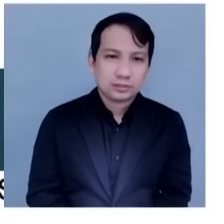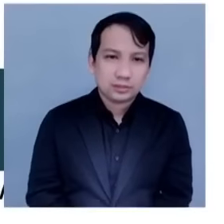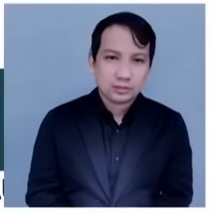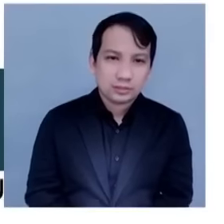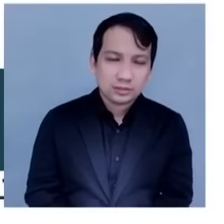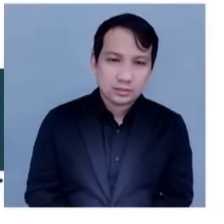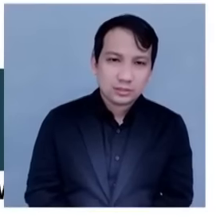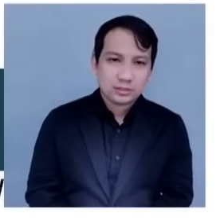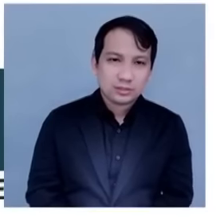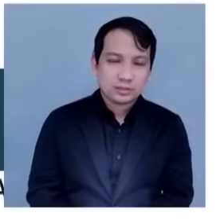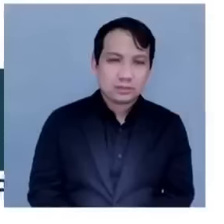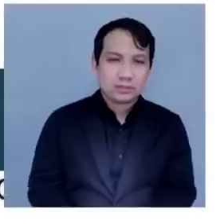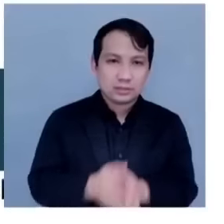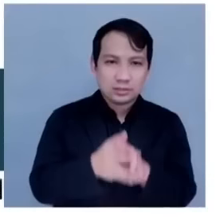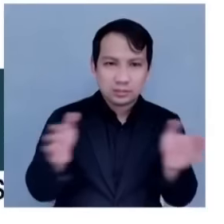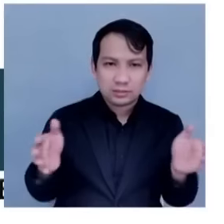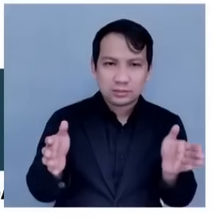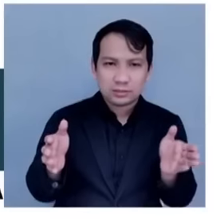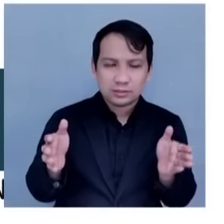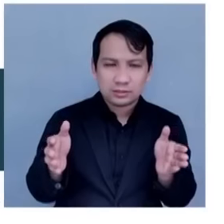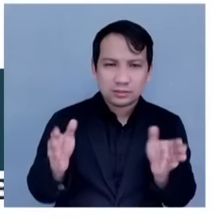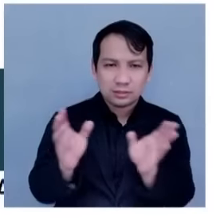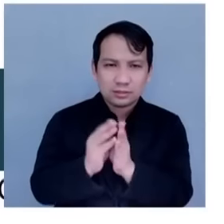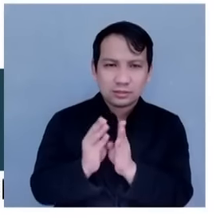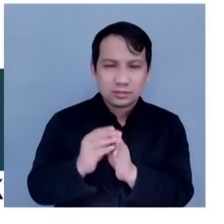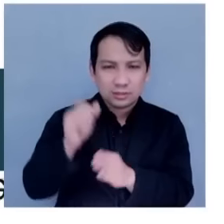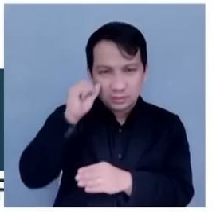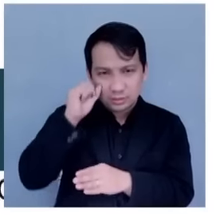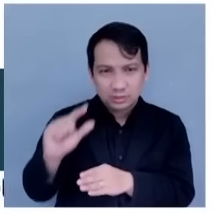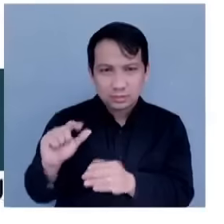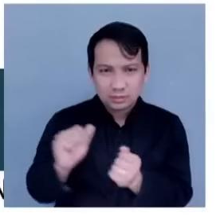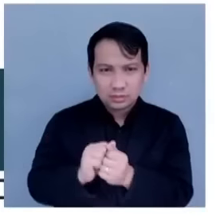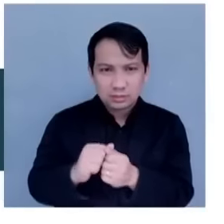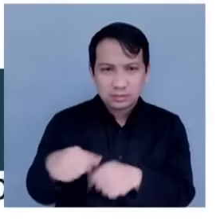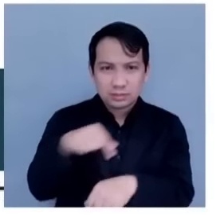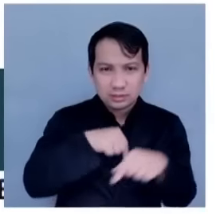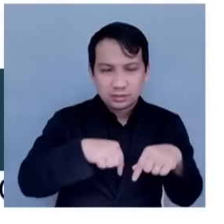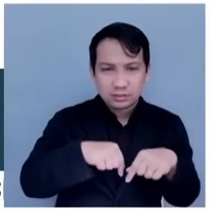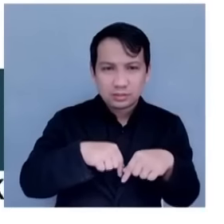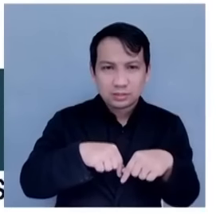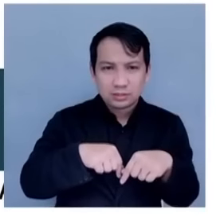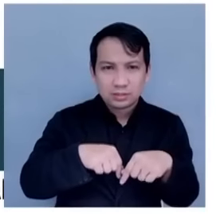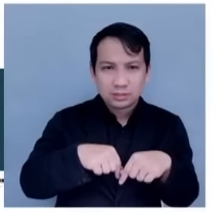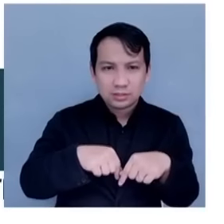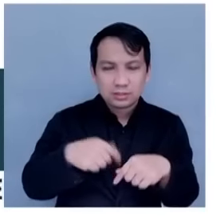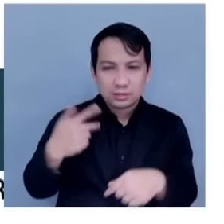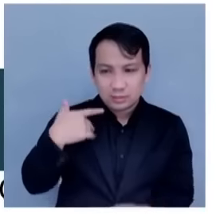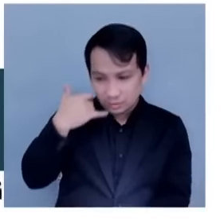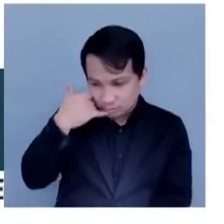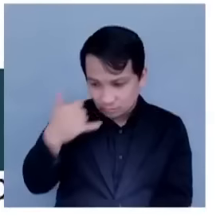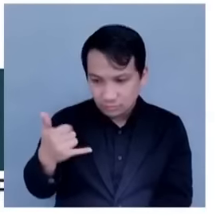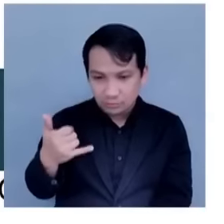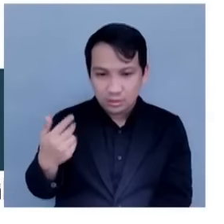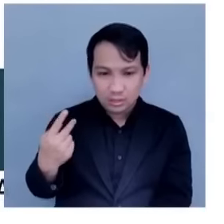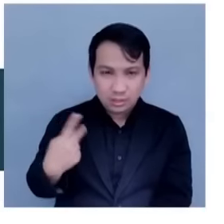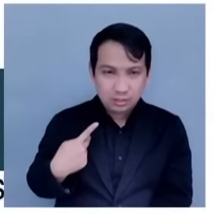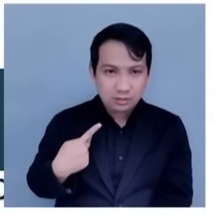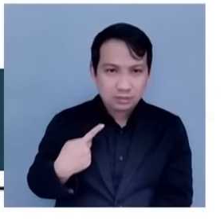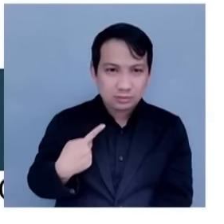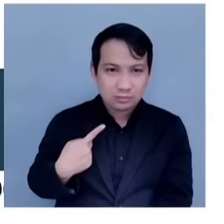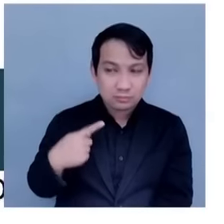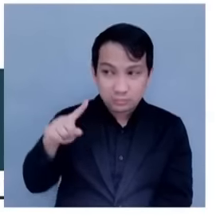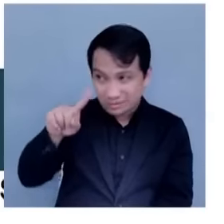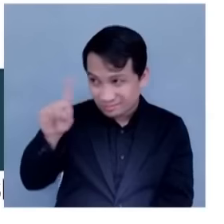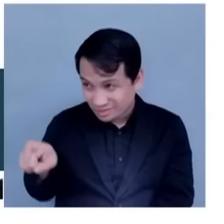the days leading up to that meeting with Sheila, you have been having phone calls with your client. Never did you ask